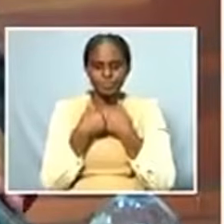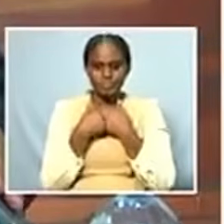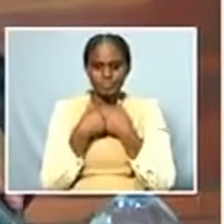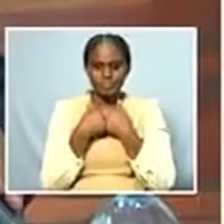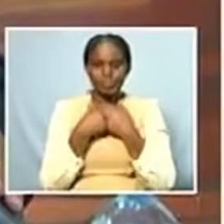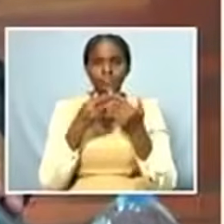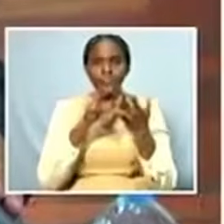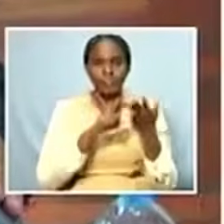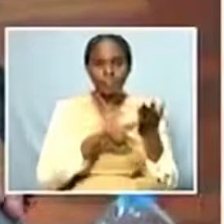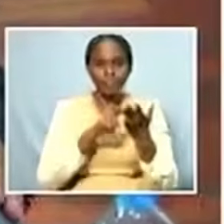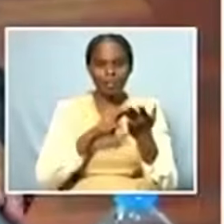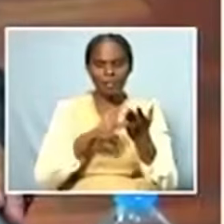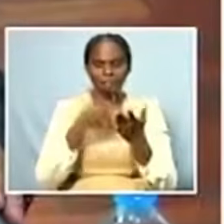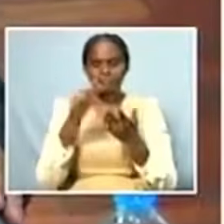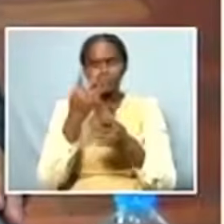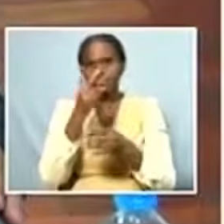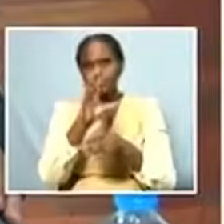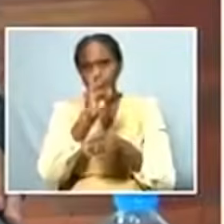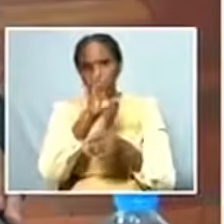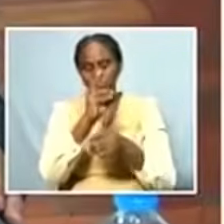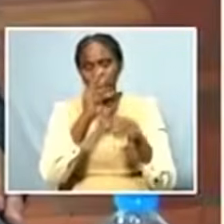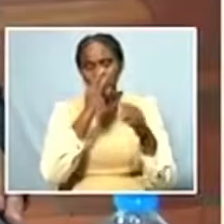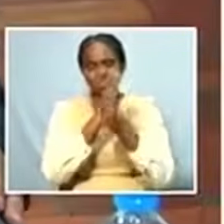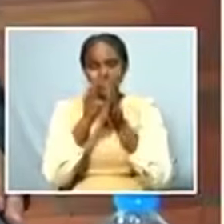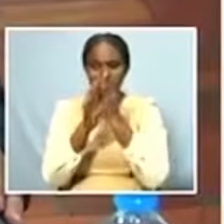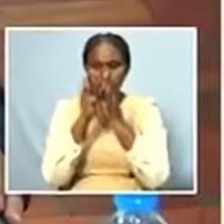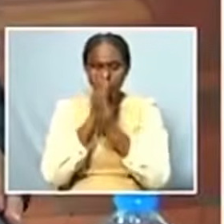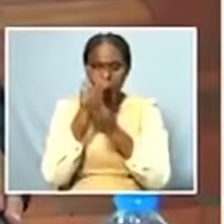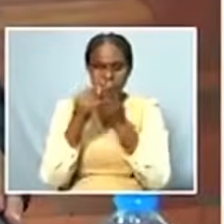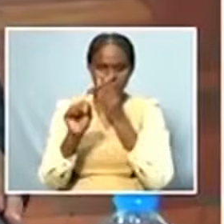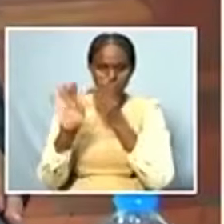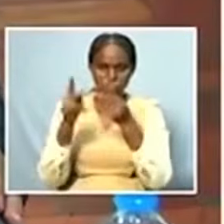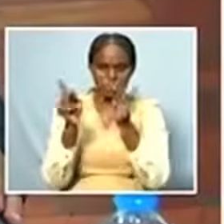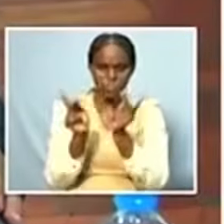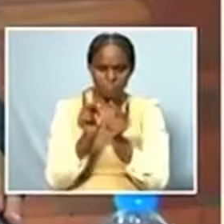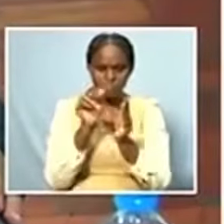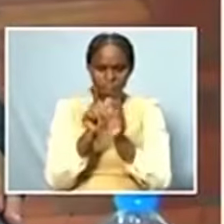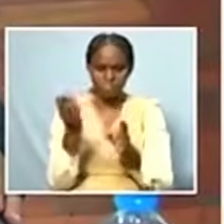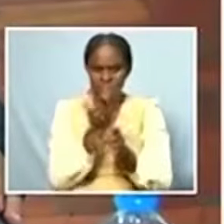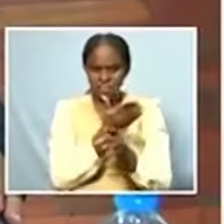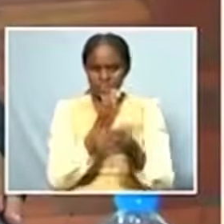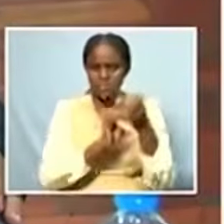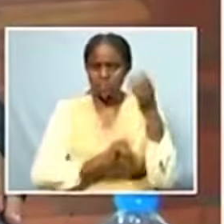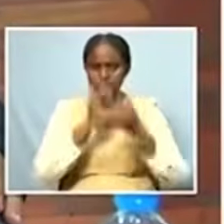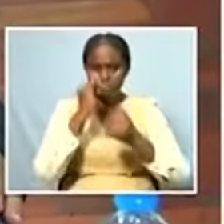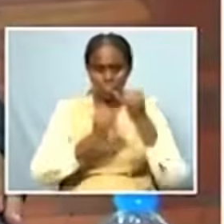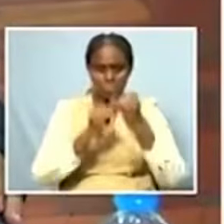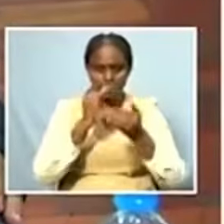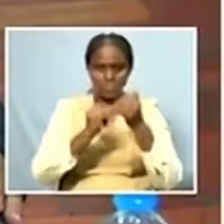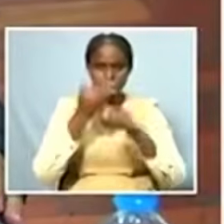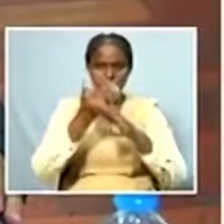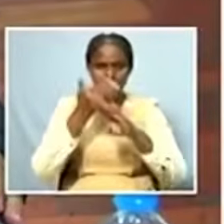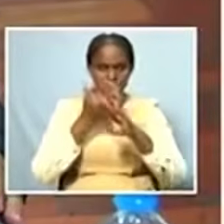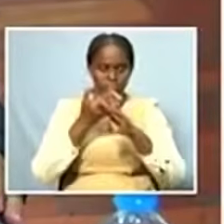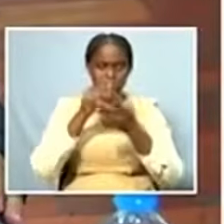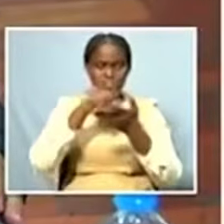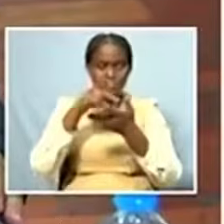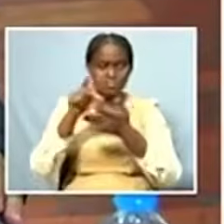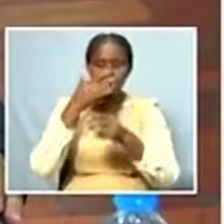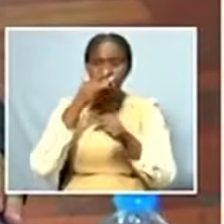The status of the 6 contracts, what is the position on these expired advance payments,